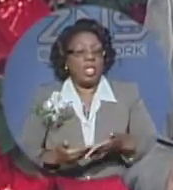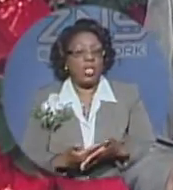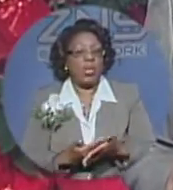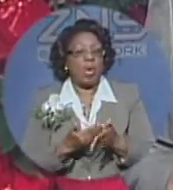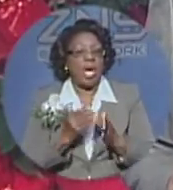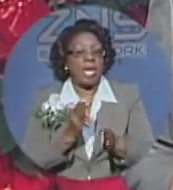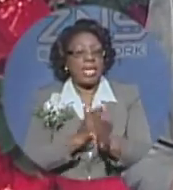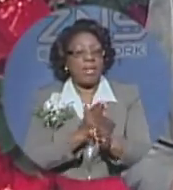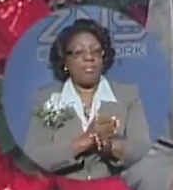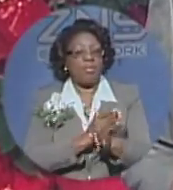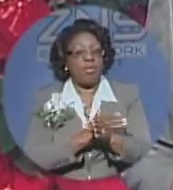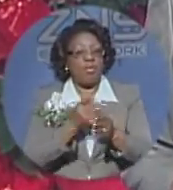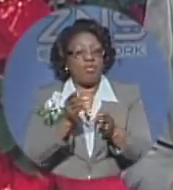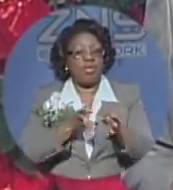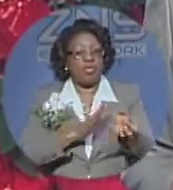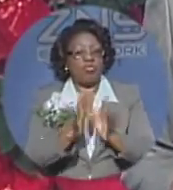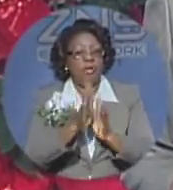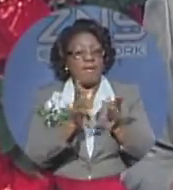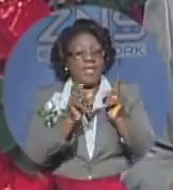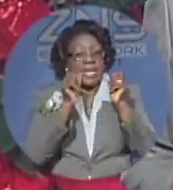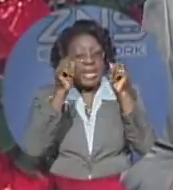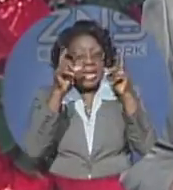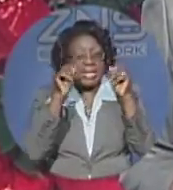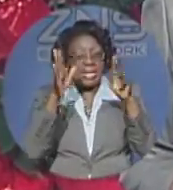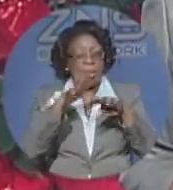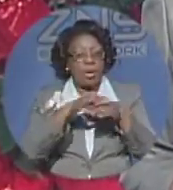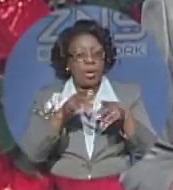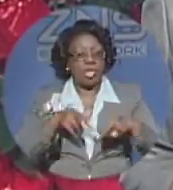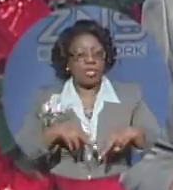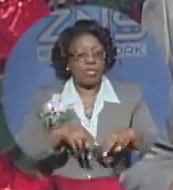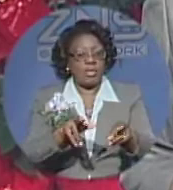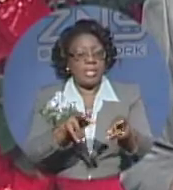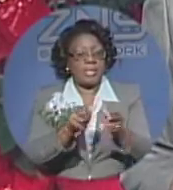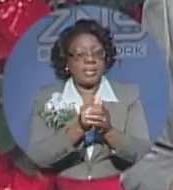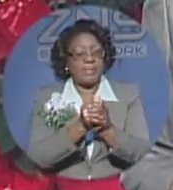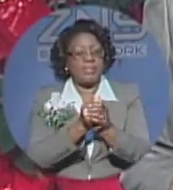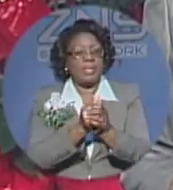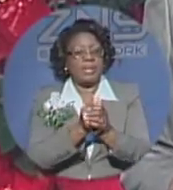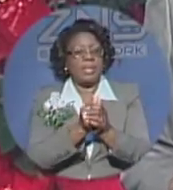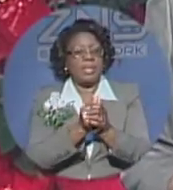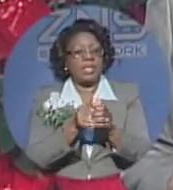traffic light system here in New Providence. He said additional investments will have to be made to